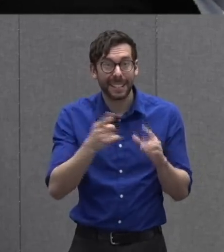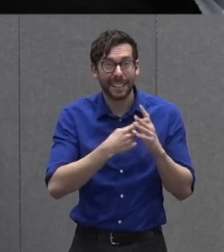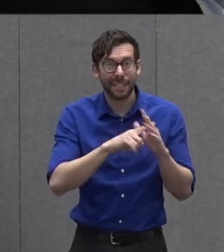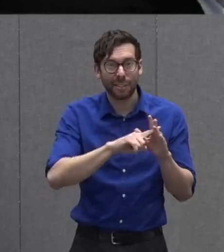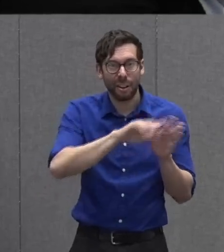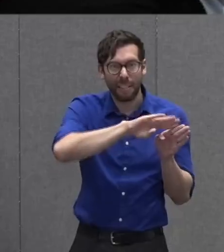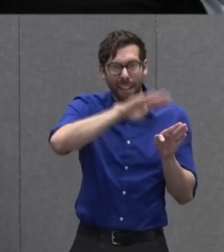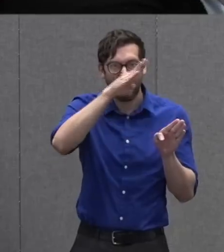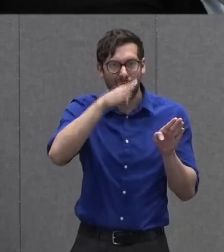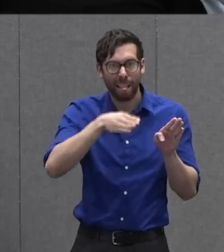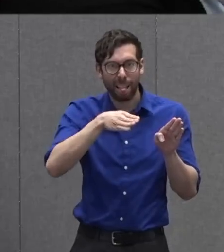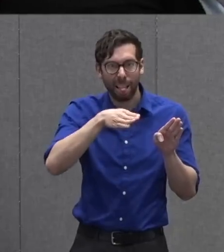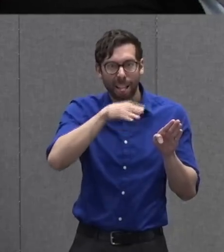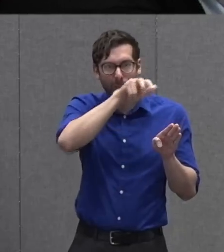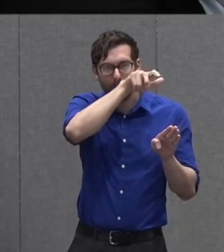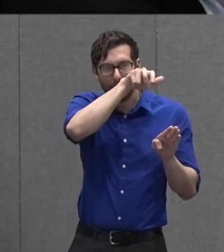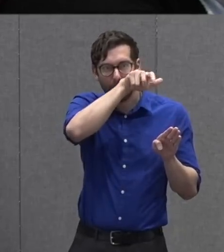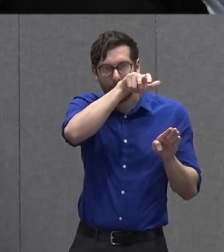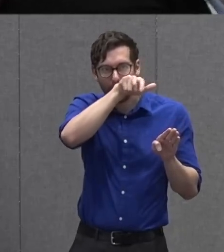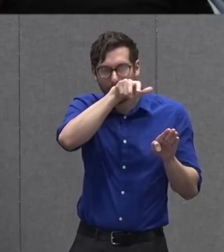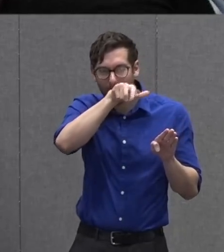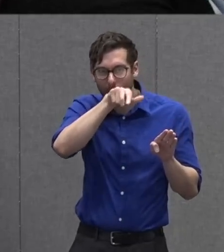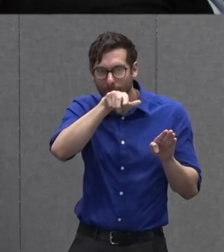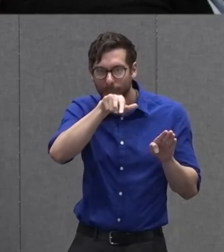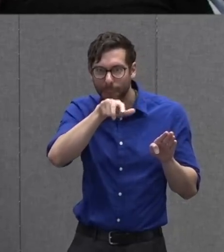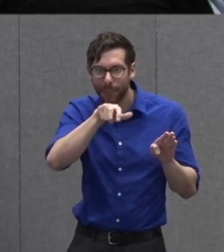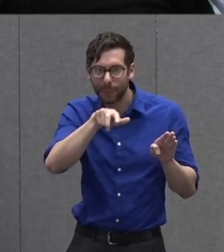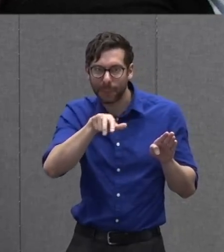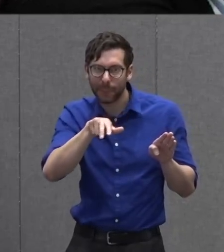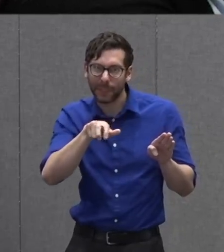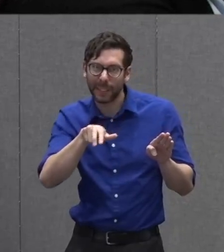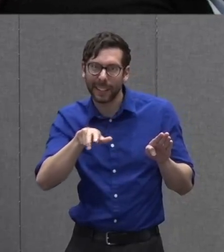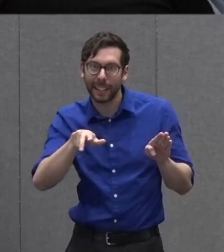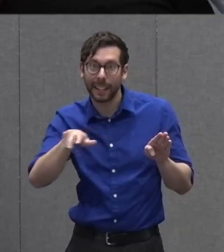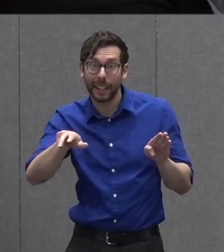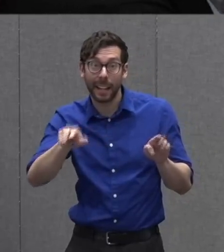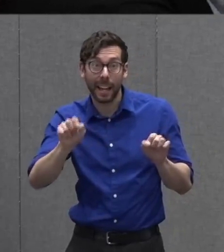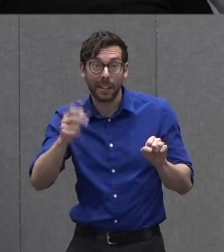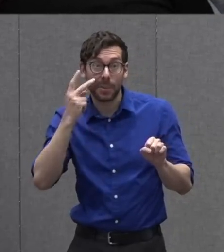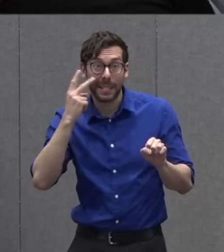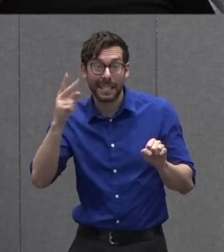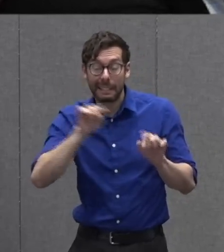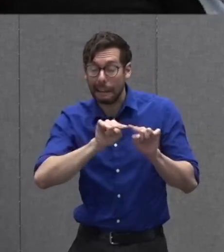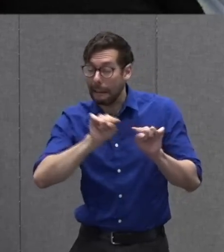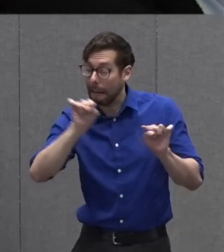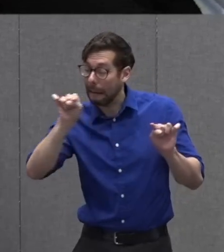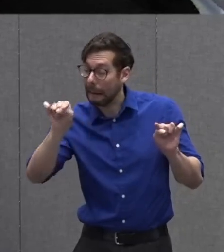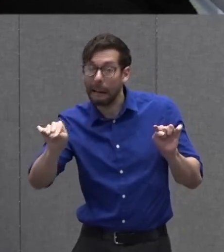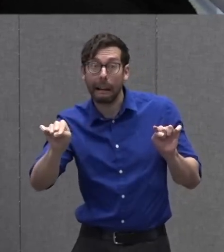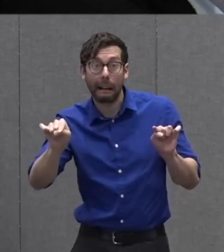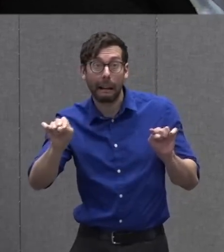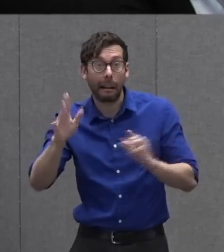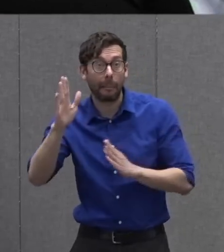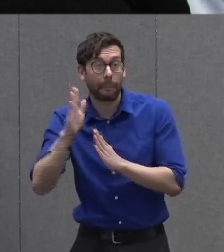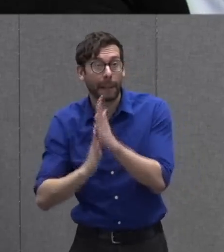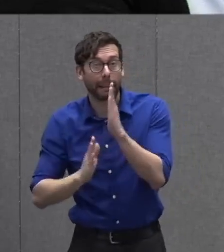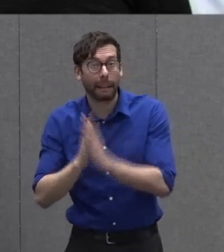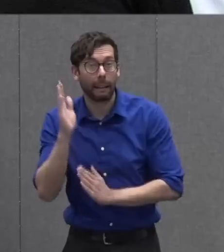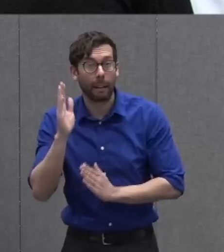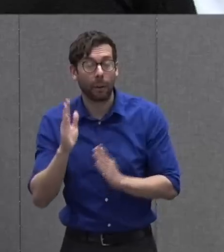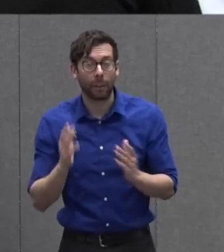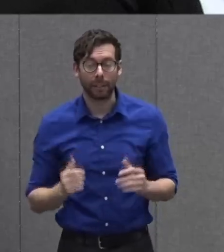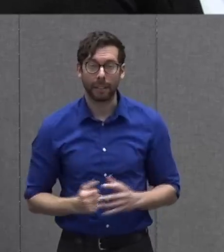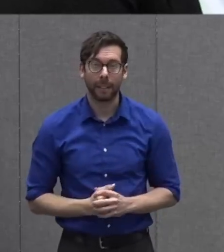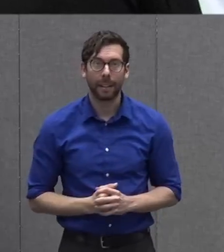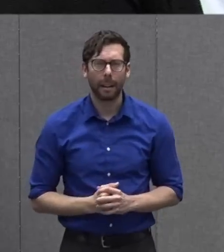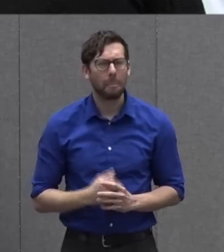way across, and they're headed down. If you can see it, a little picnic is waiting for them. I wonder if